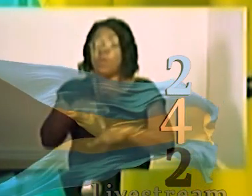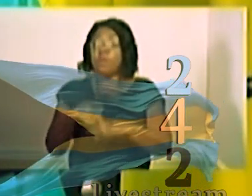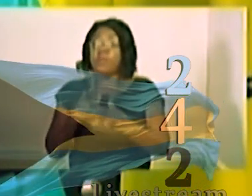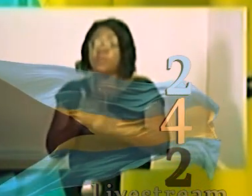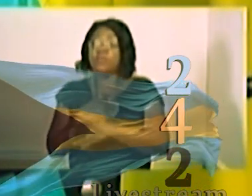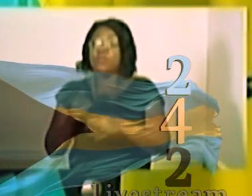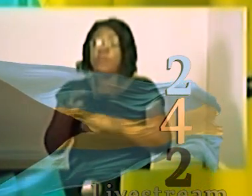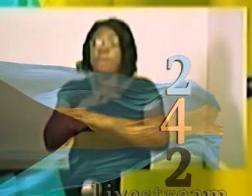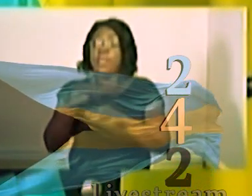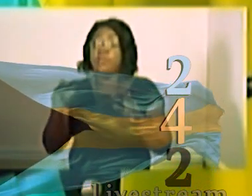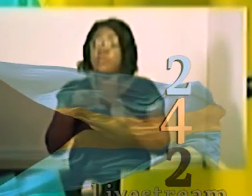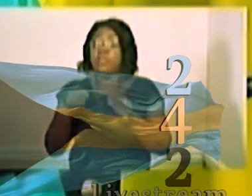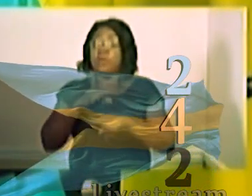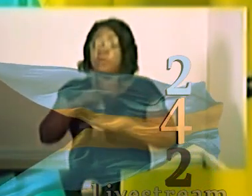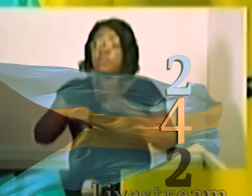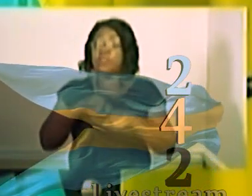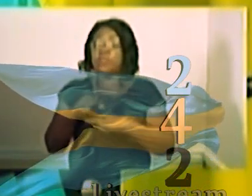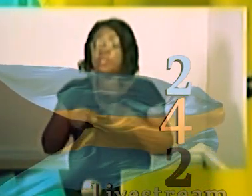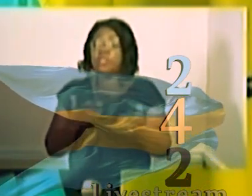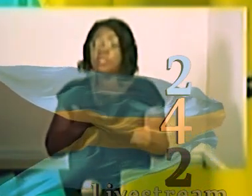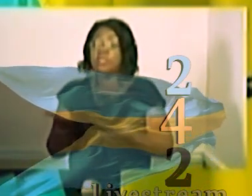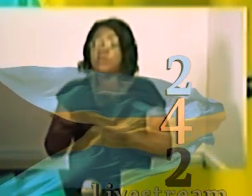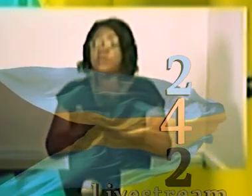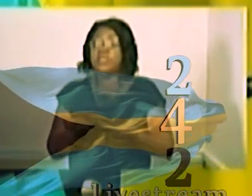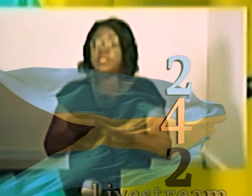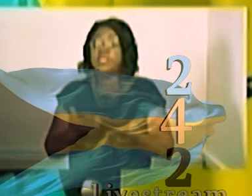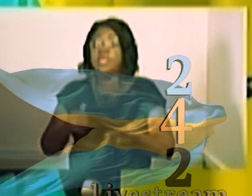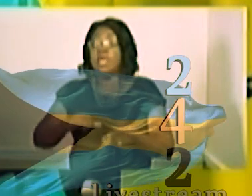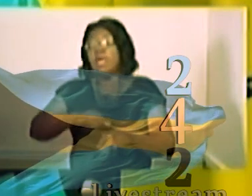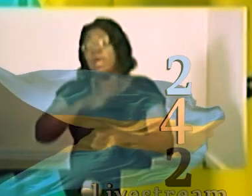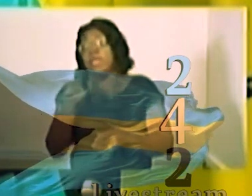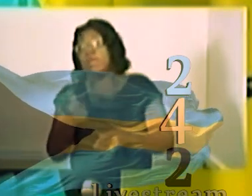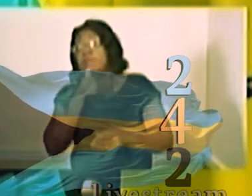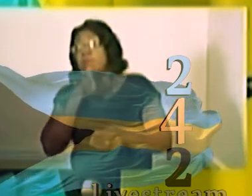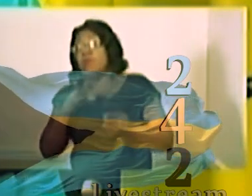Social Services and NGO partners.